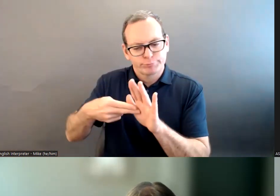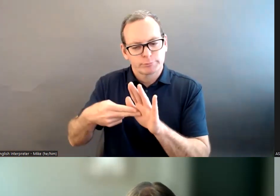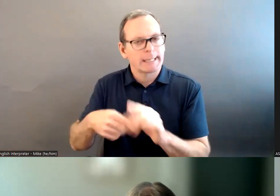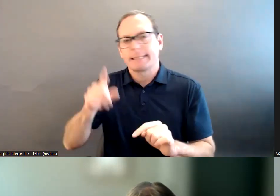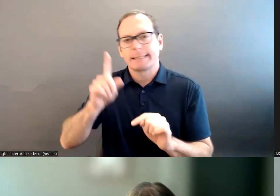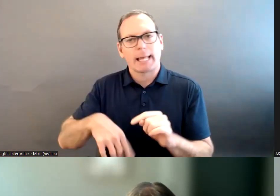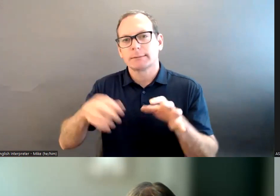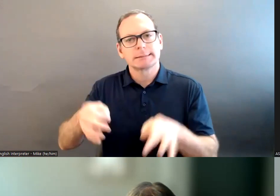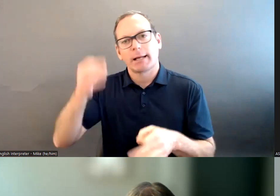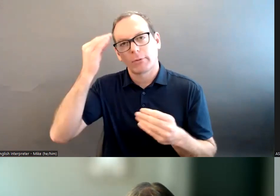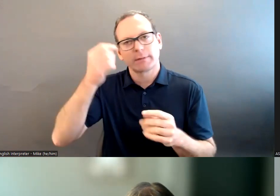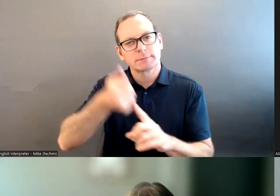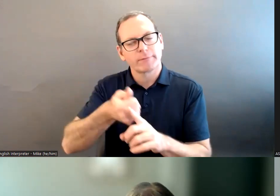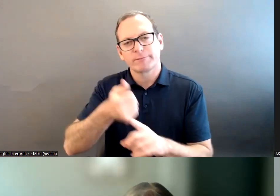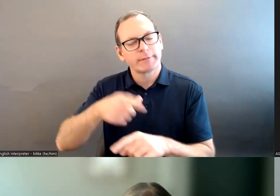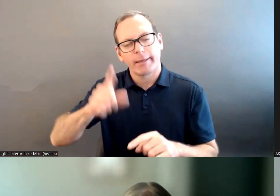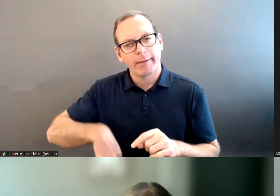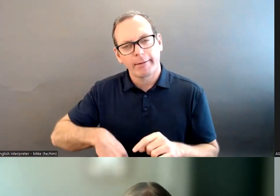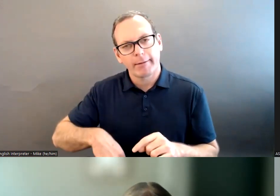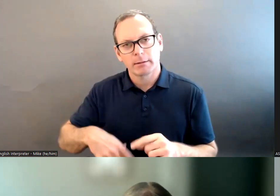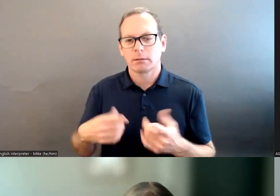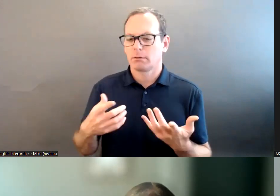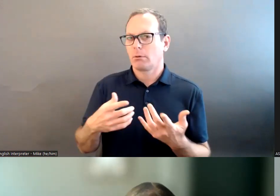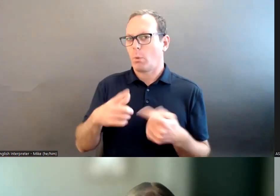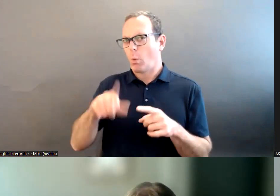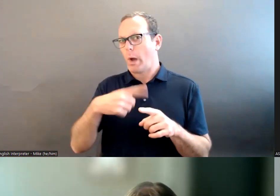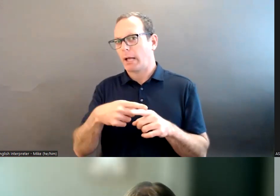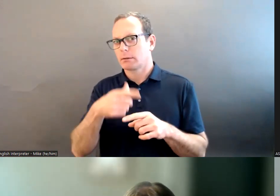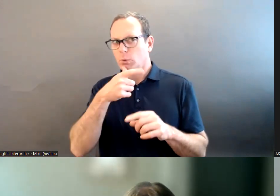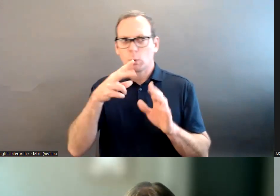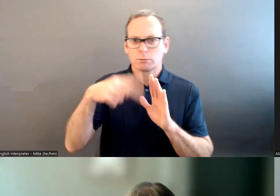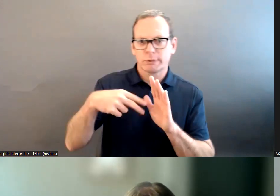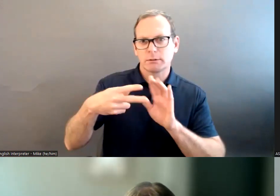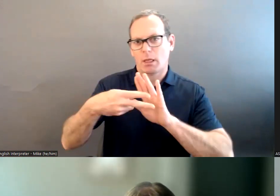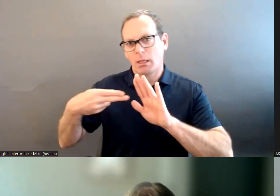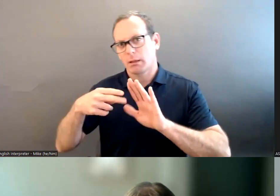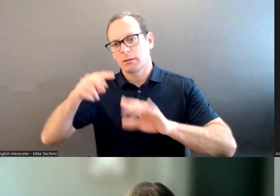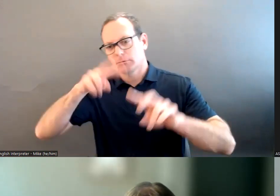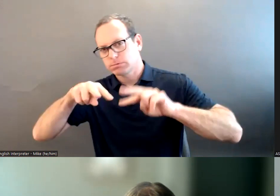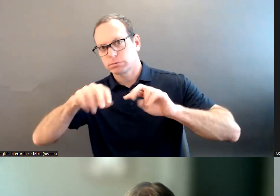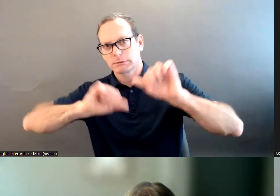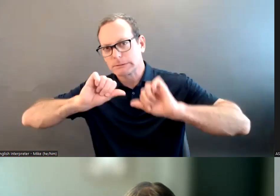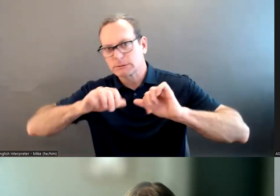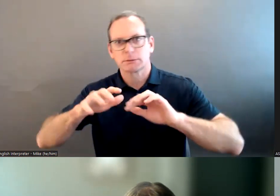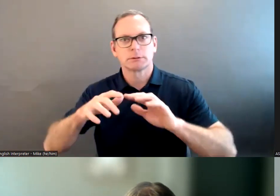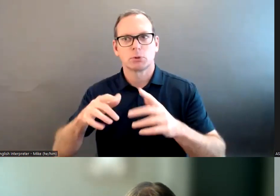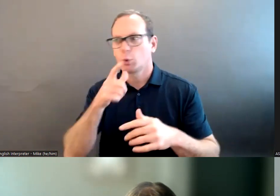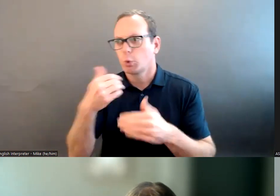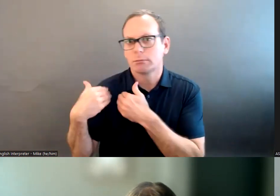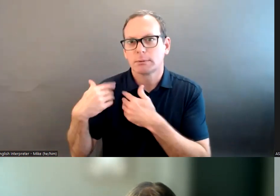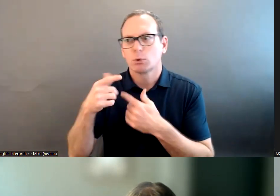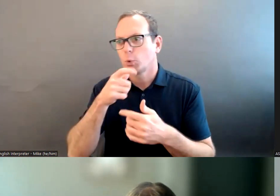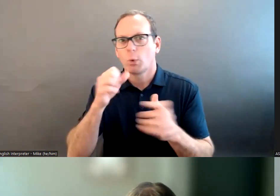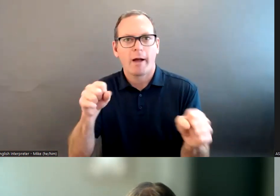no worries there. We will get to all those questions that everybody's asking about capacity and assessment, whom can deem assessment, how that